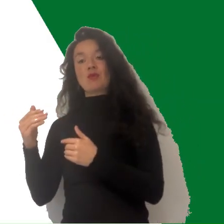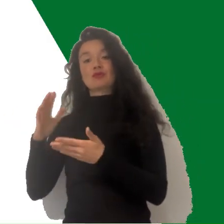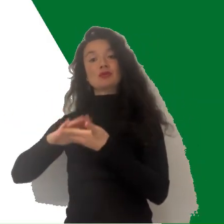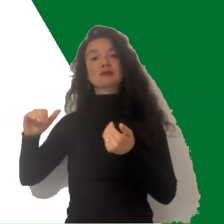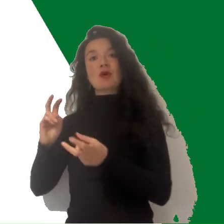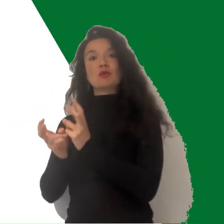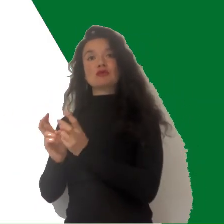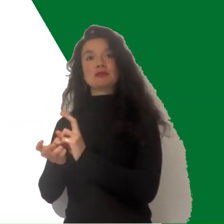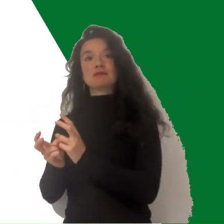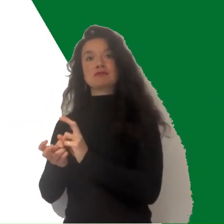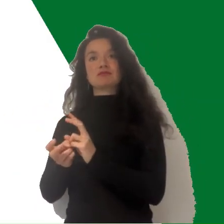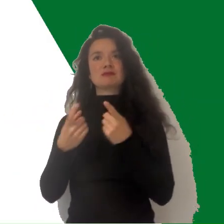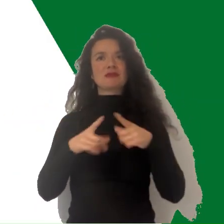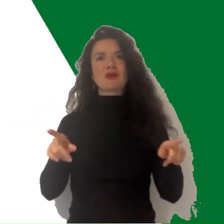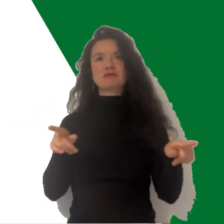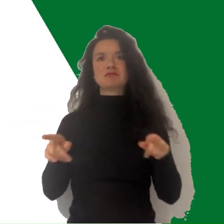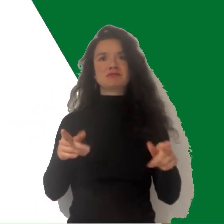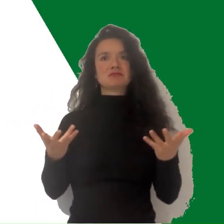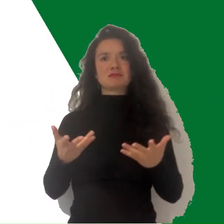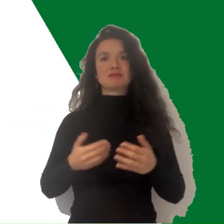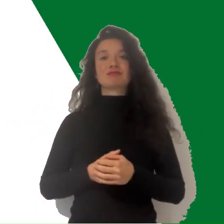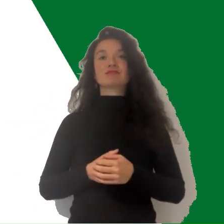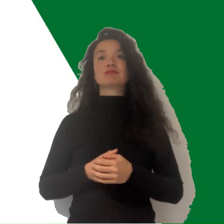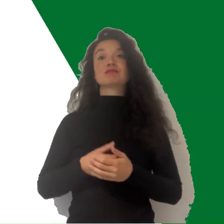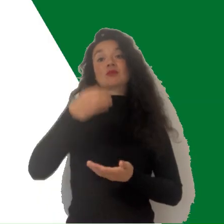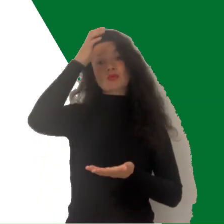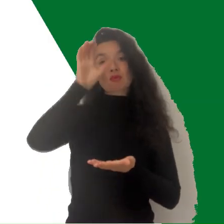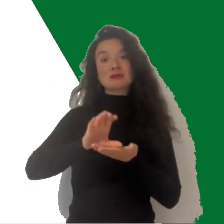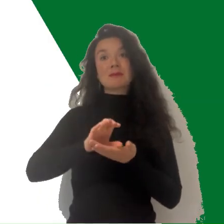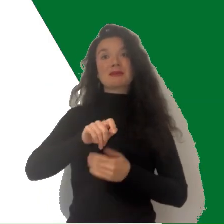important today, how green skills apply to daily life,